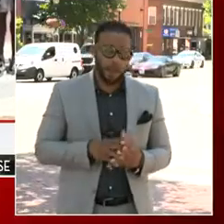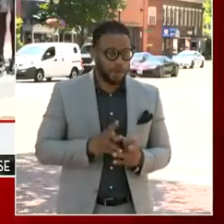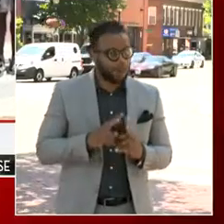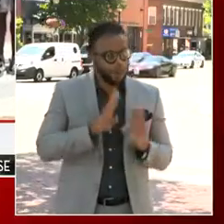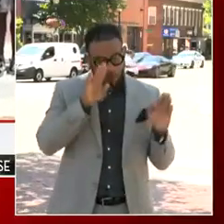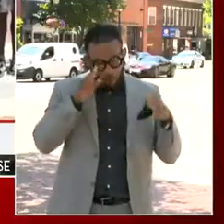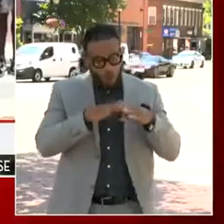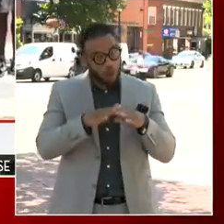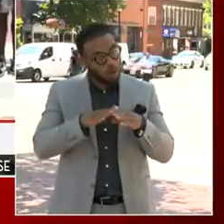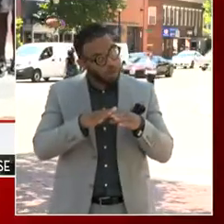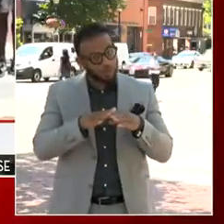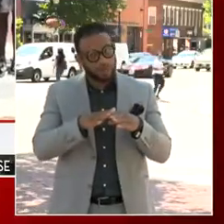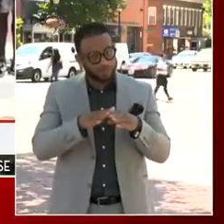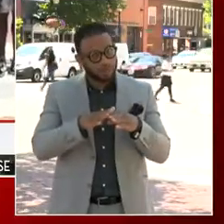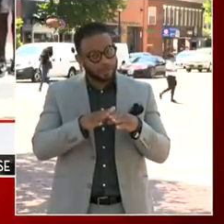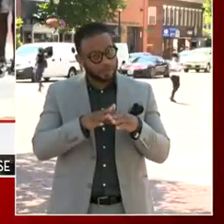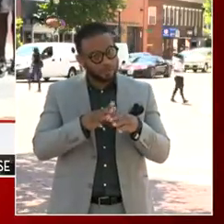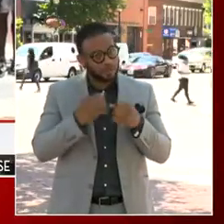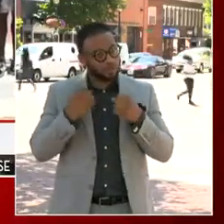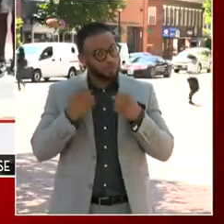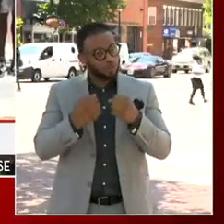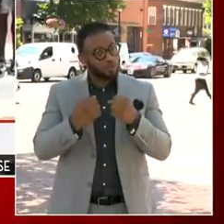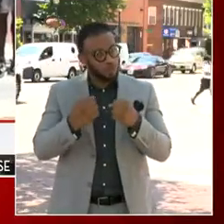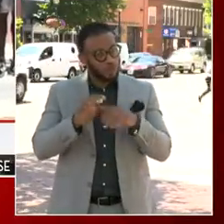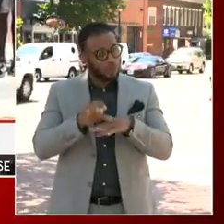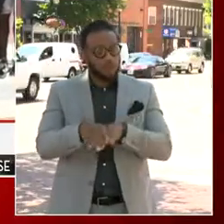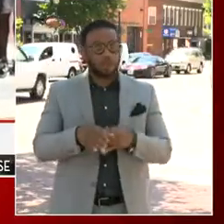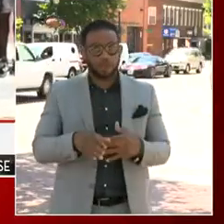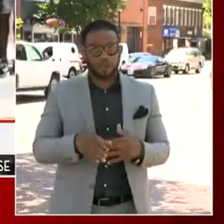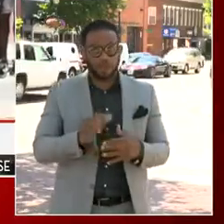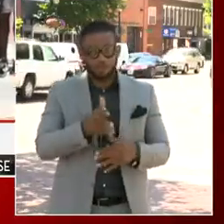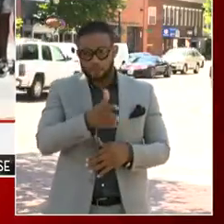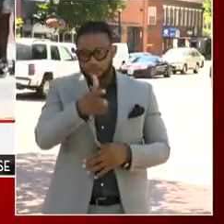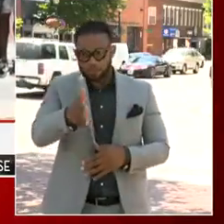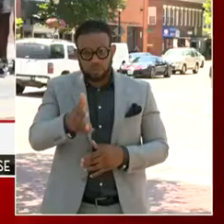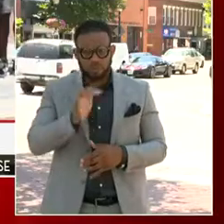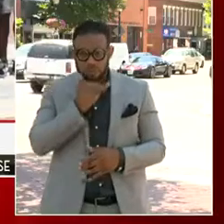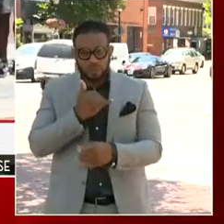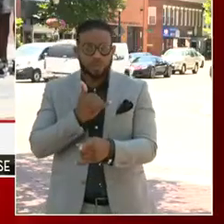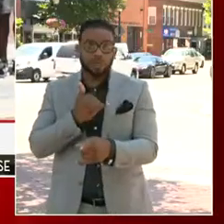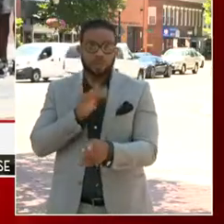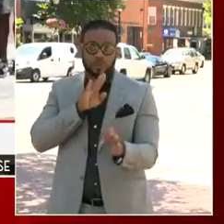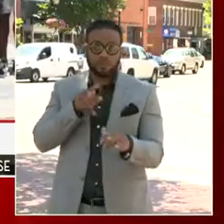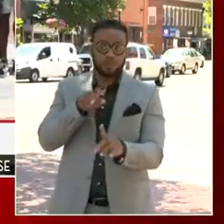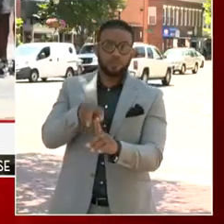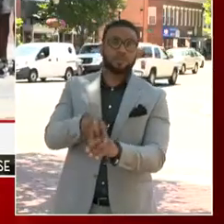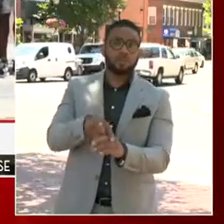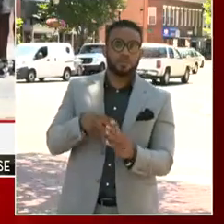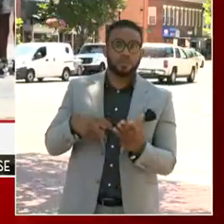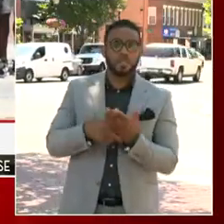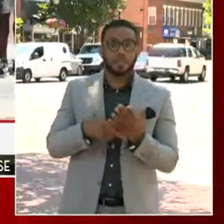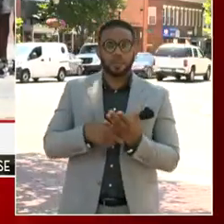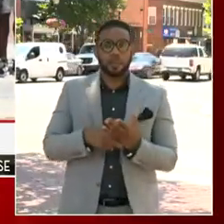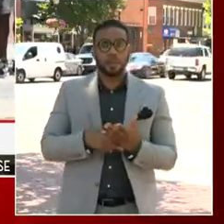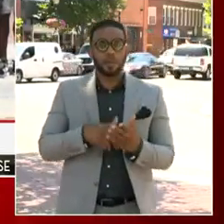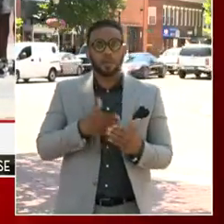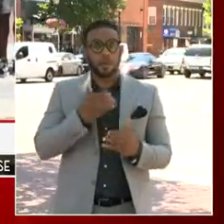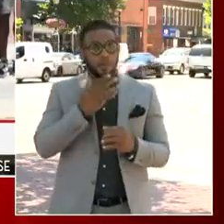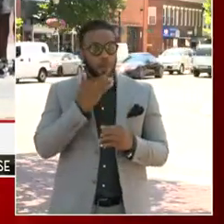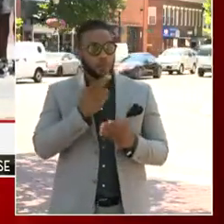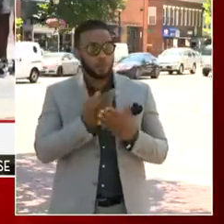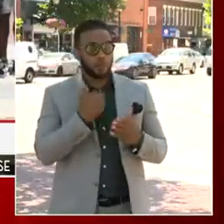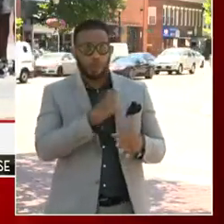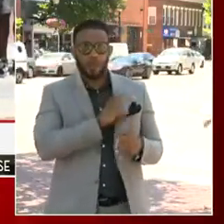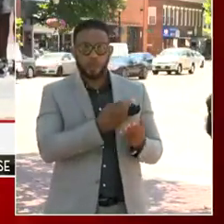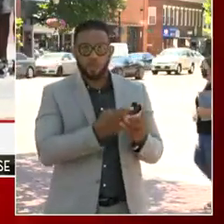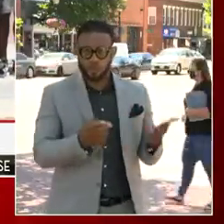very focused on traffic enforcement. We also are very focused on making the best use of our police